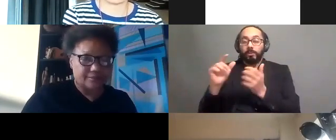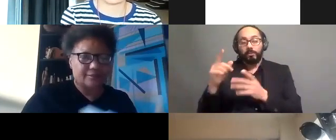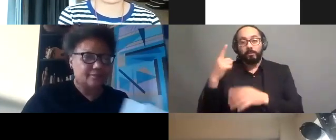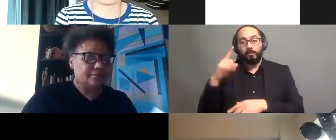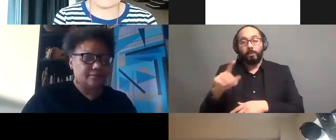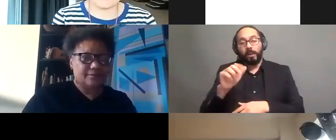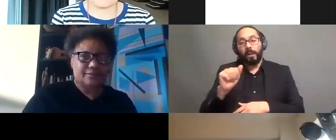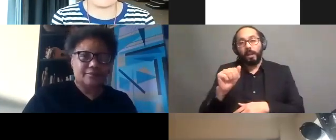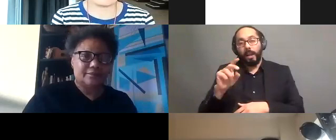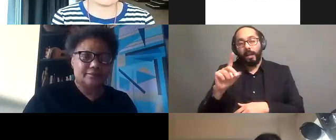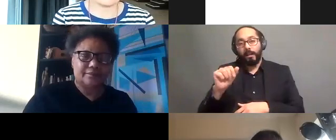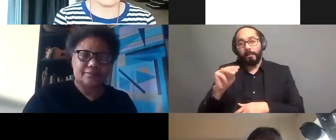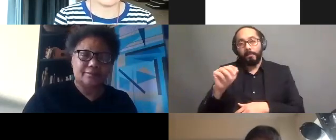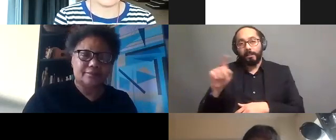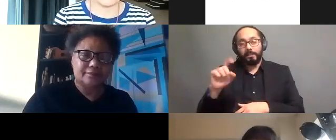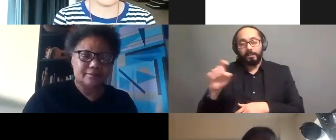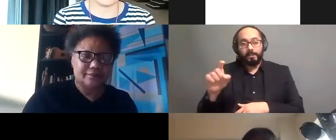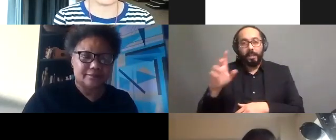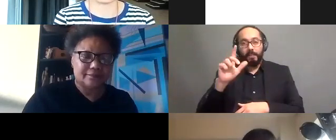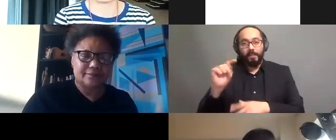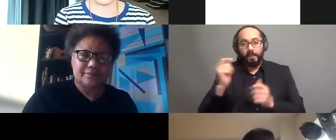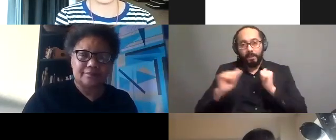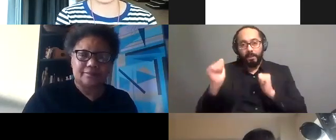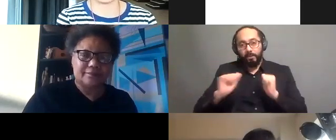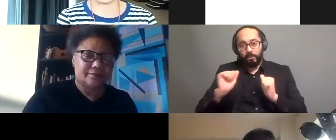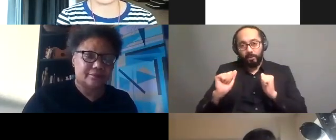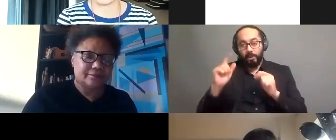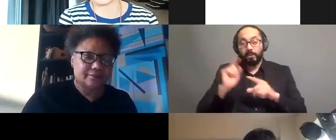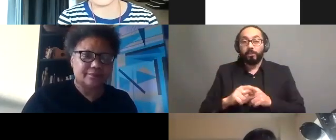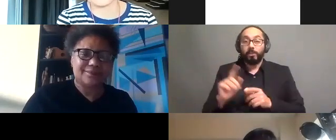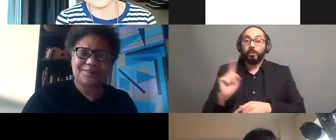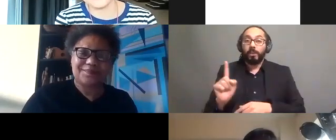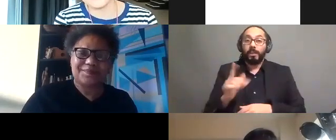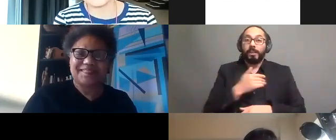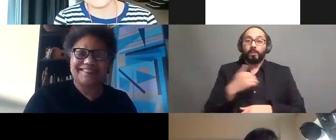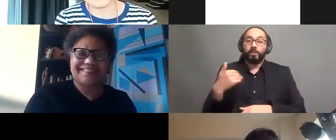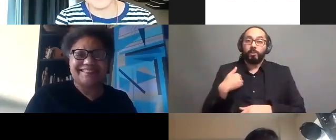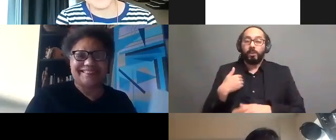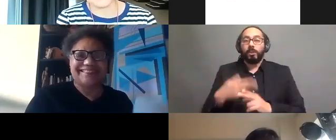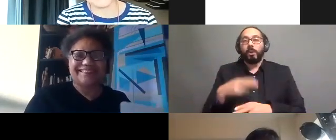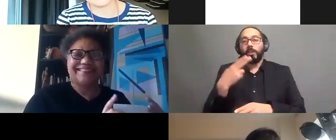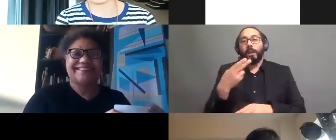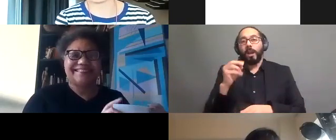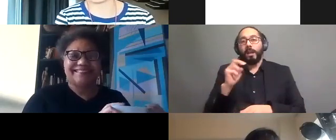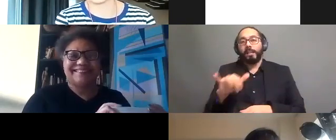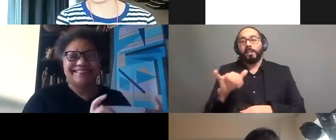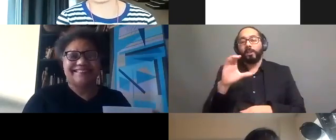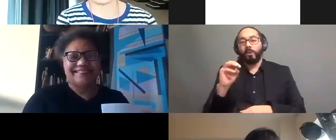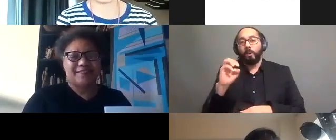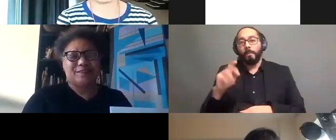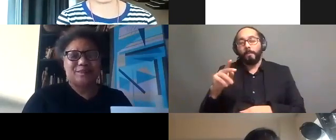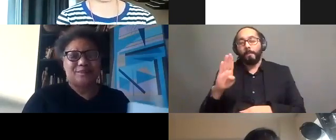and busks regularly throughout Ontario with her band, the Honeycomb Flyers, and is a practicing licensed